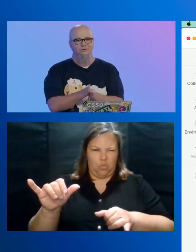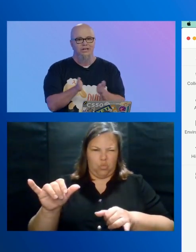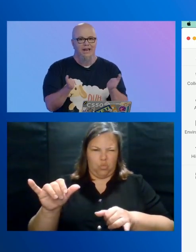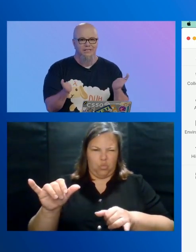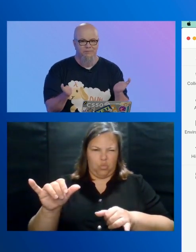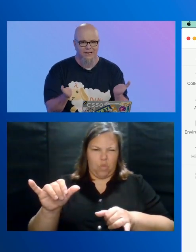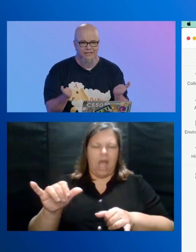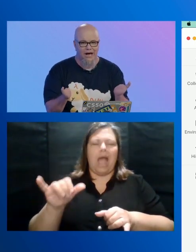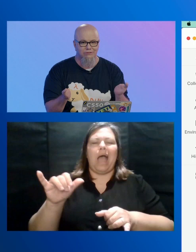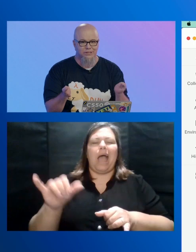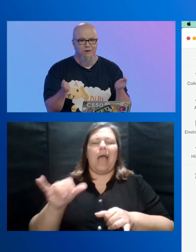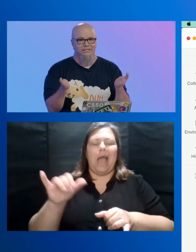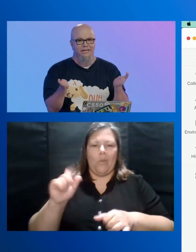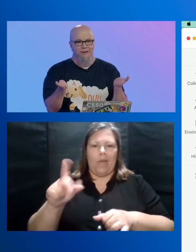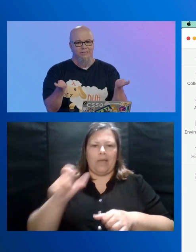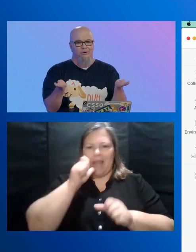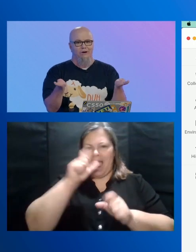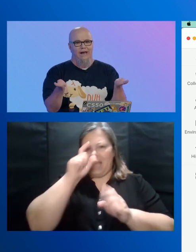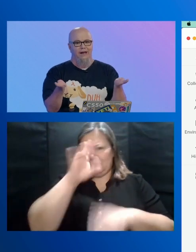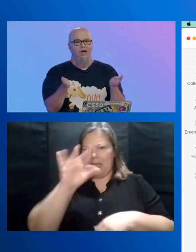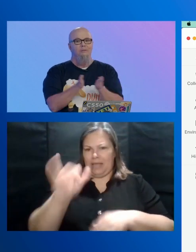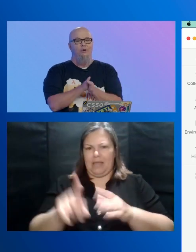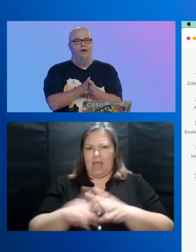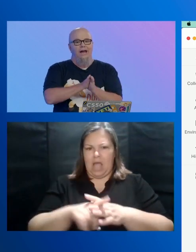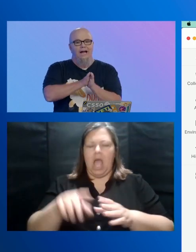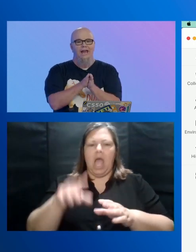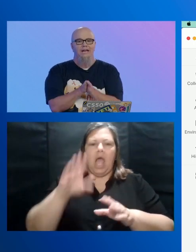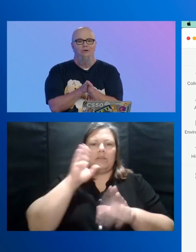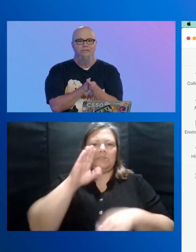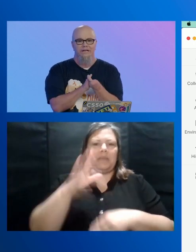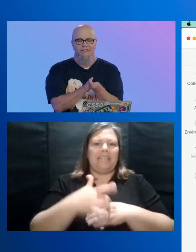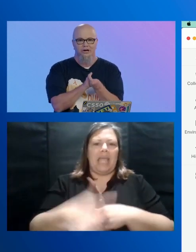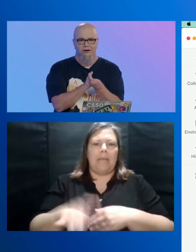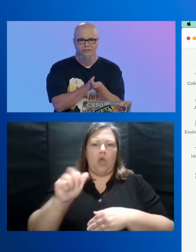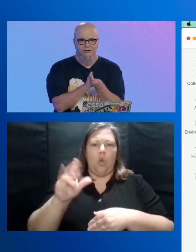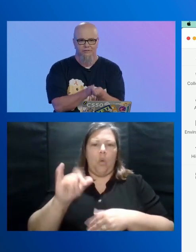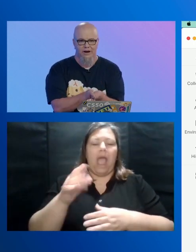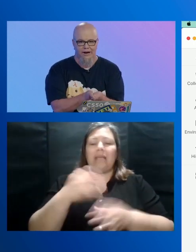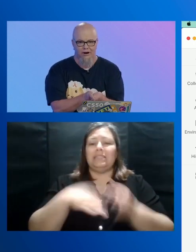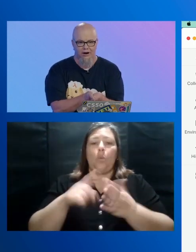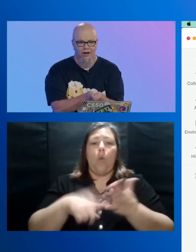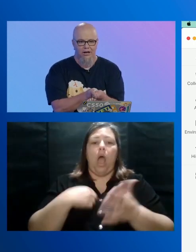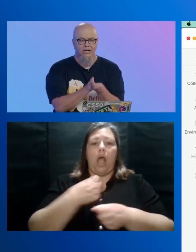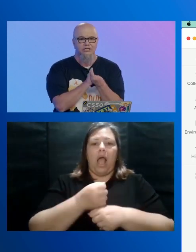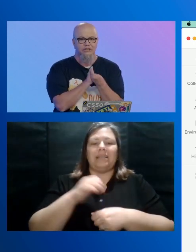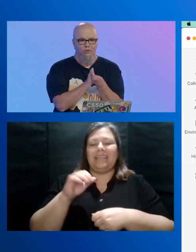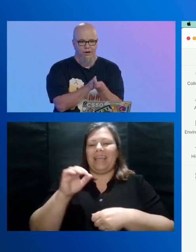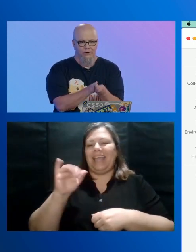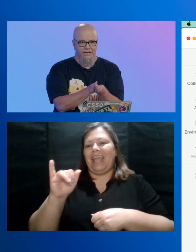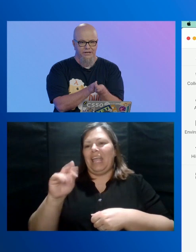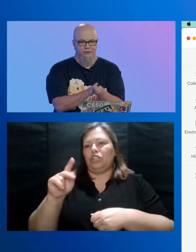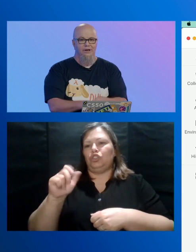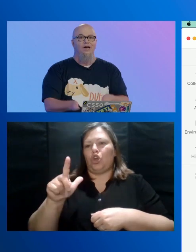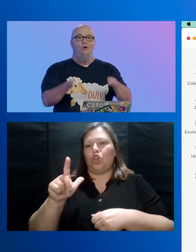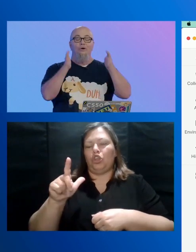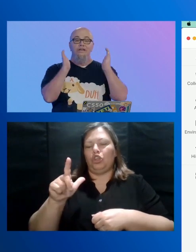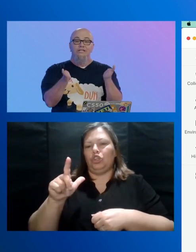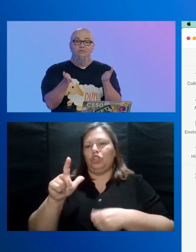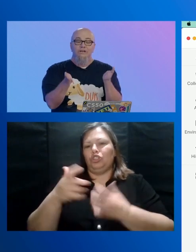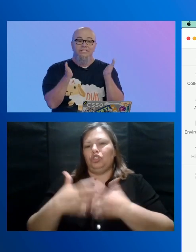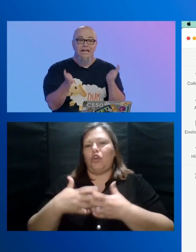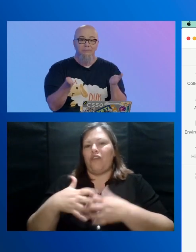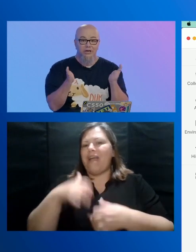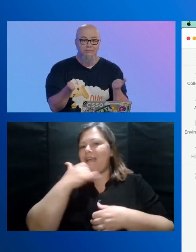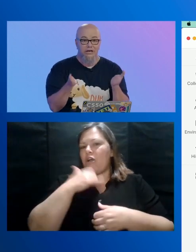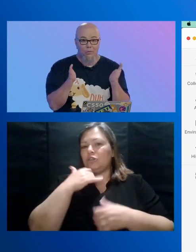okay, this was not expected. I was expecting an empty array. But what I got here was an internal server error. So what do? Well, this